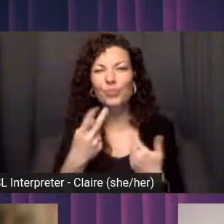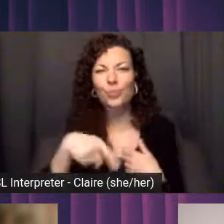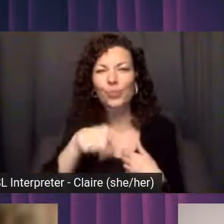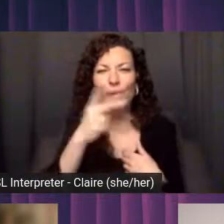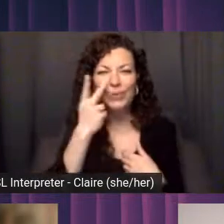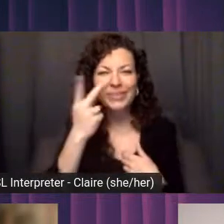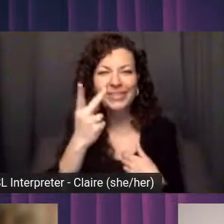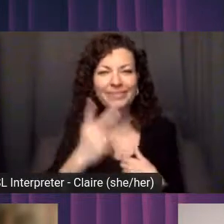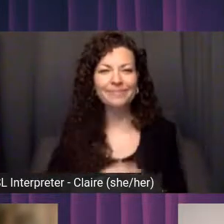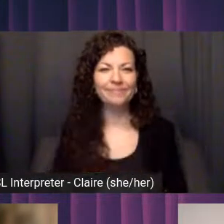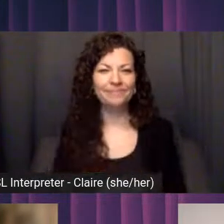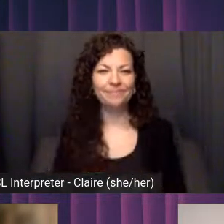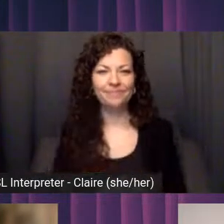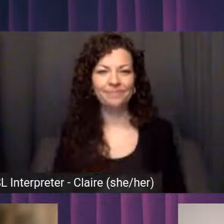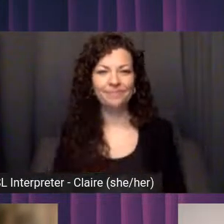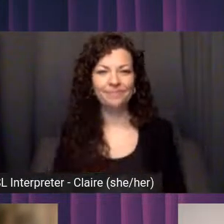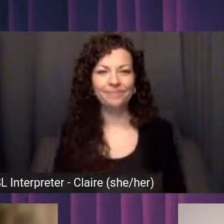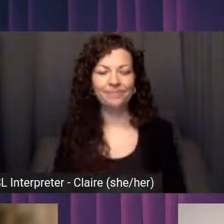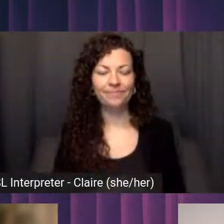Yeah, so